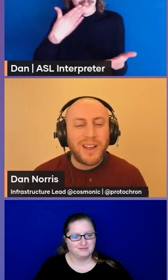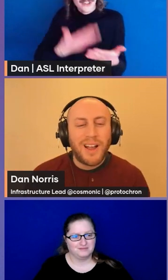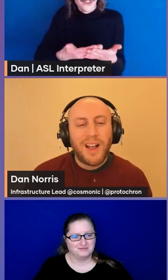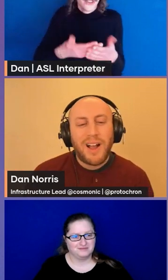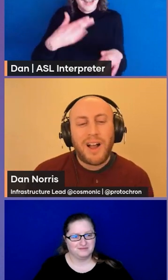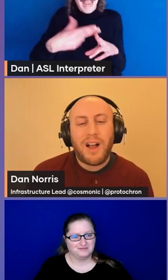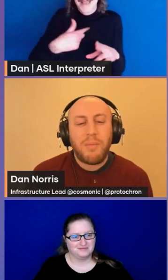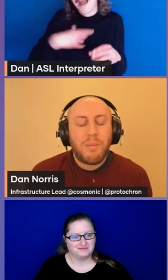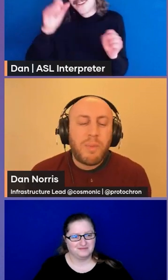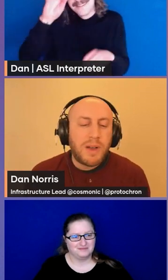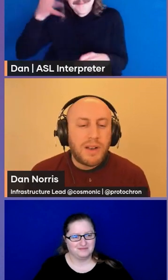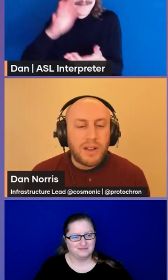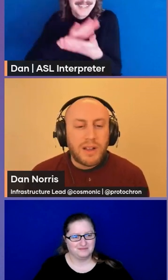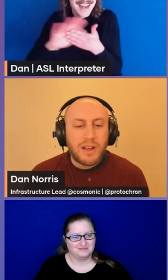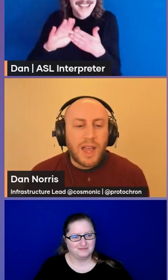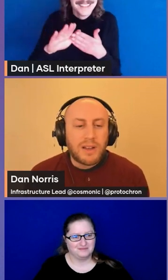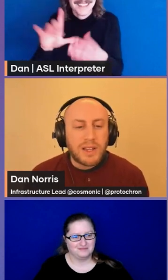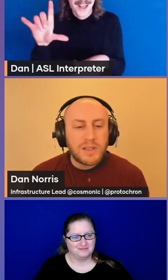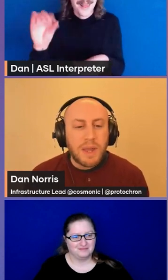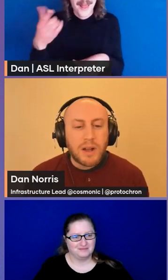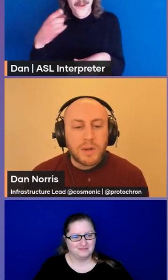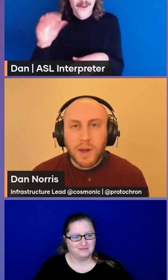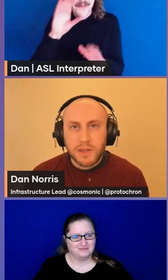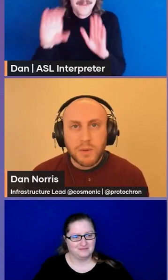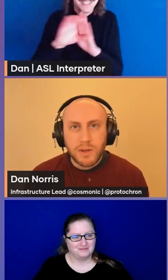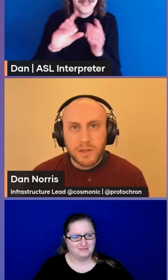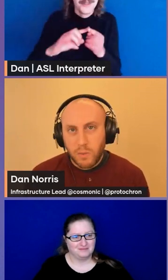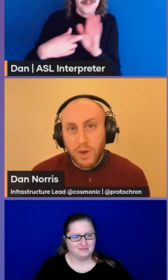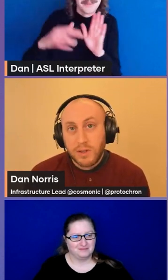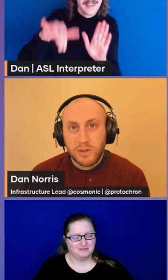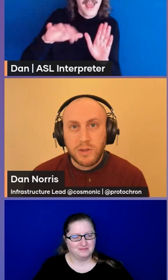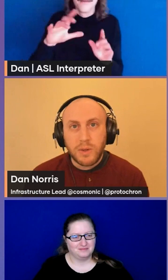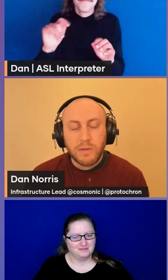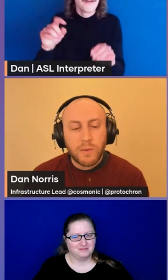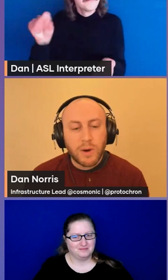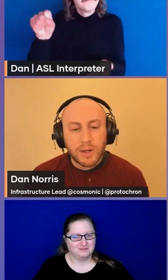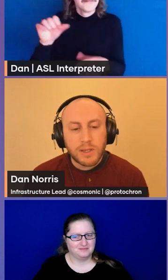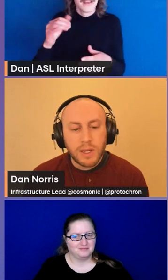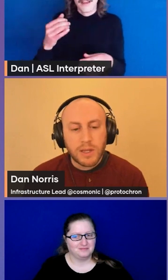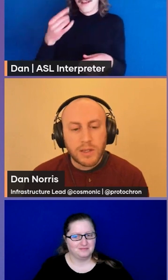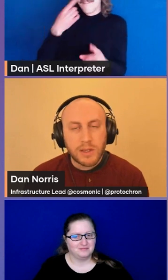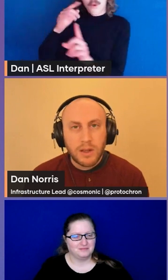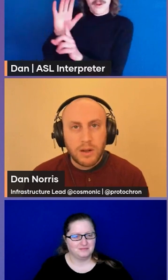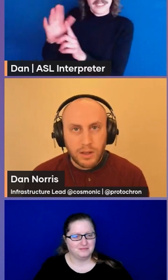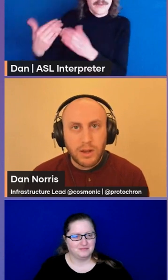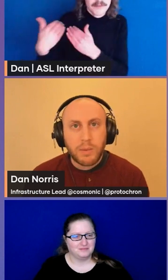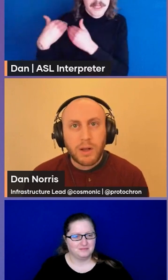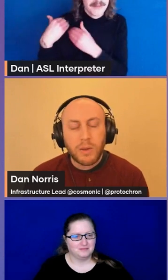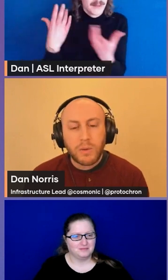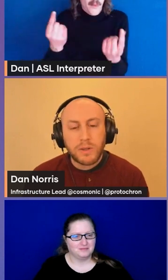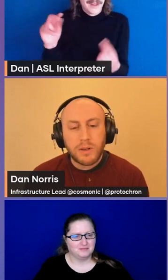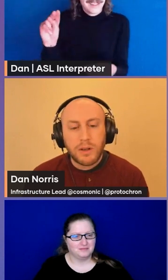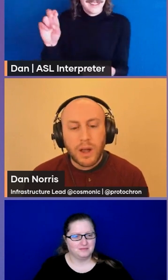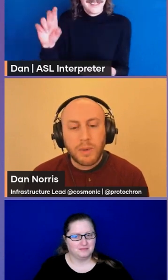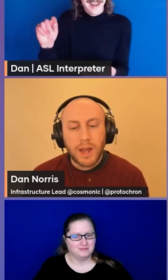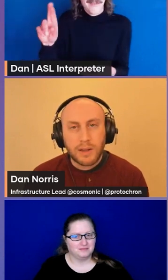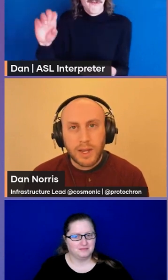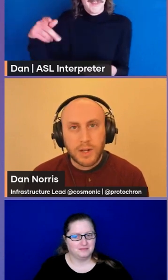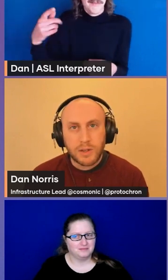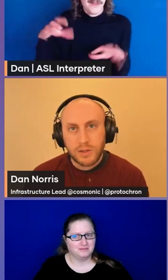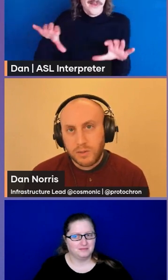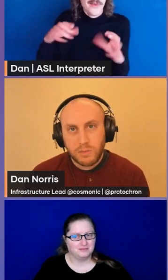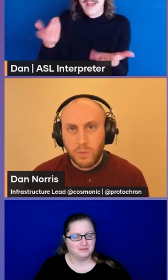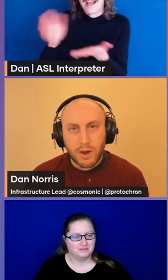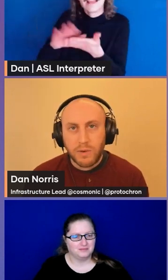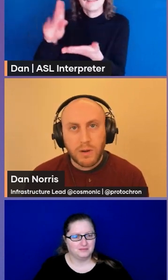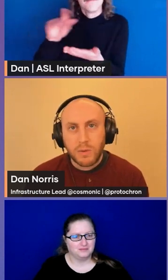it. But again, like its main responsibilities and what it's doing for us is cleaning up all the old IP